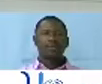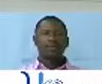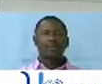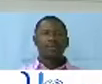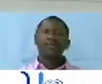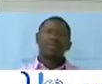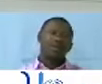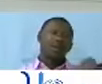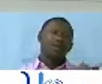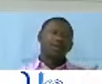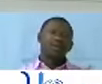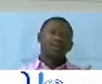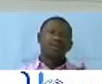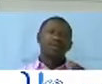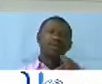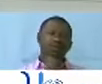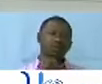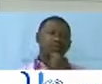Lamin Cisse,